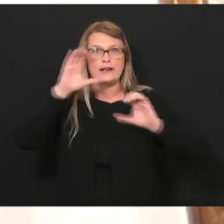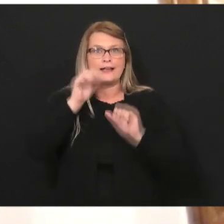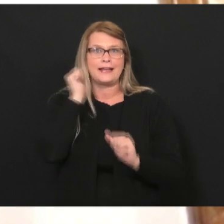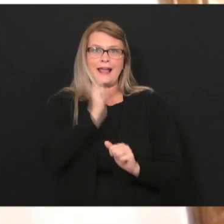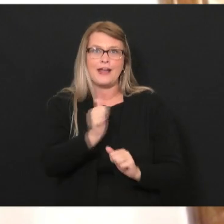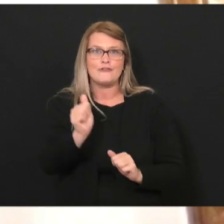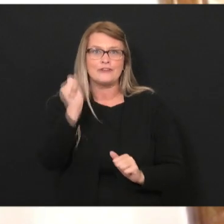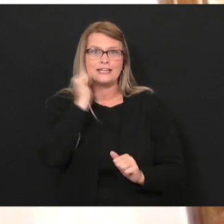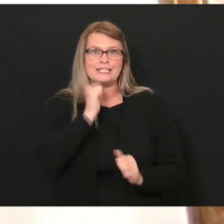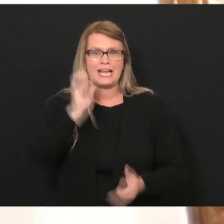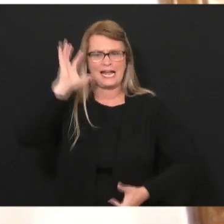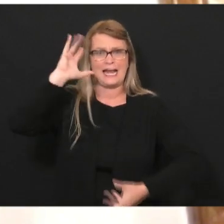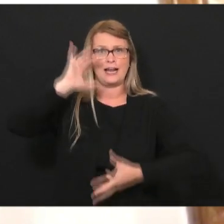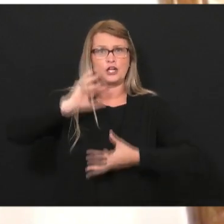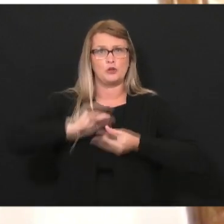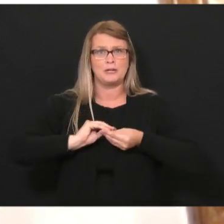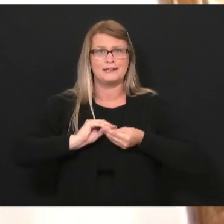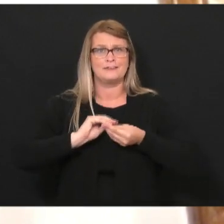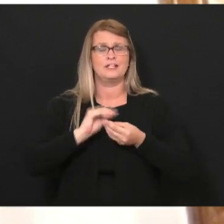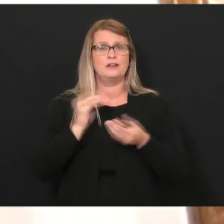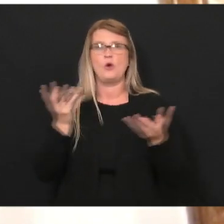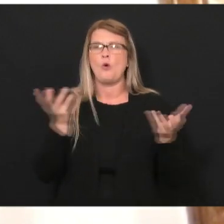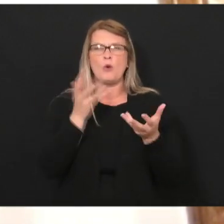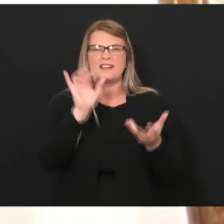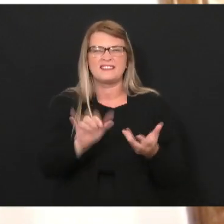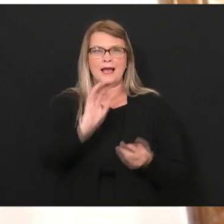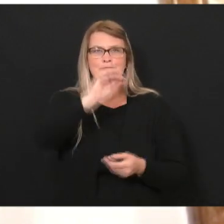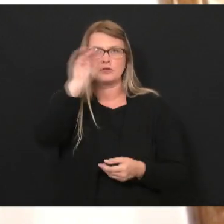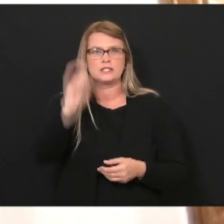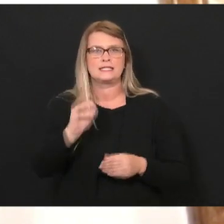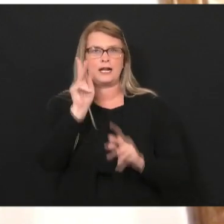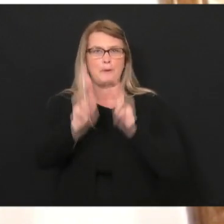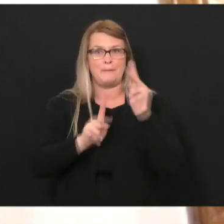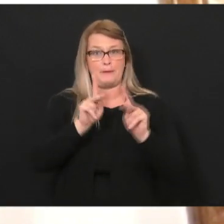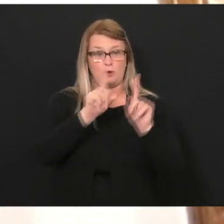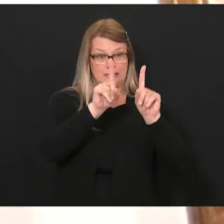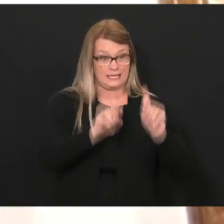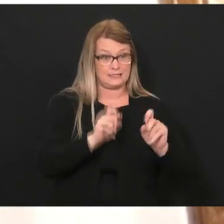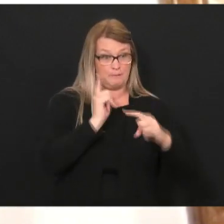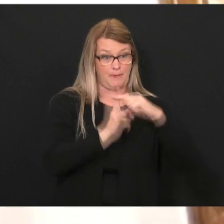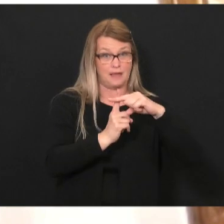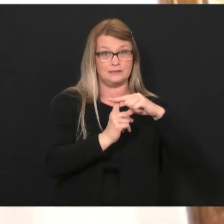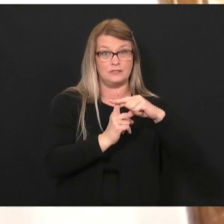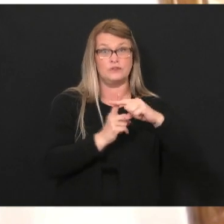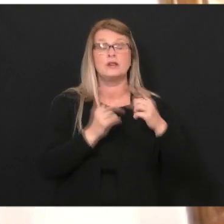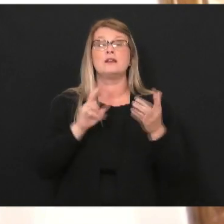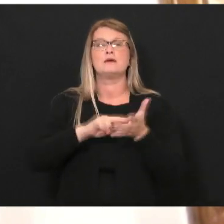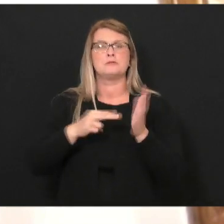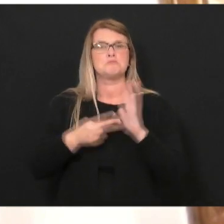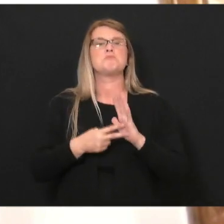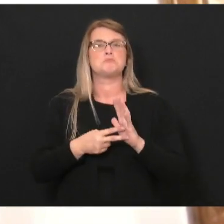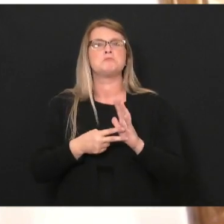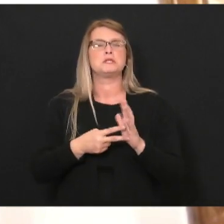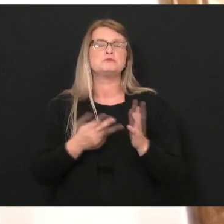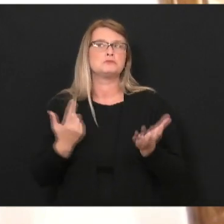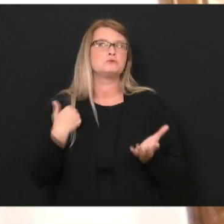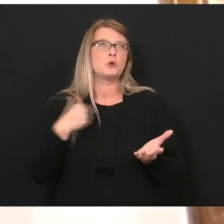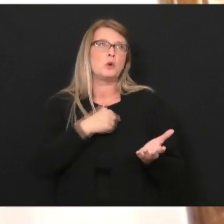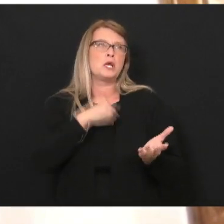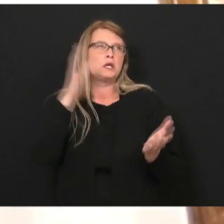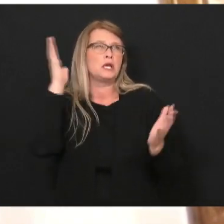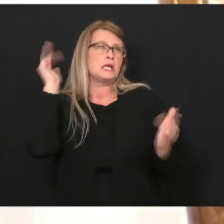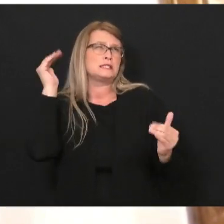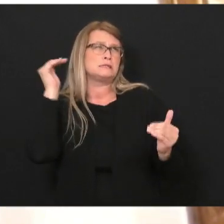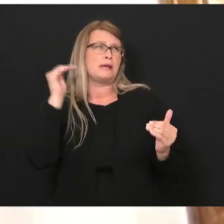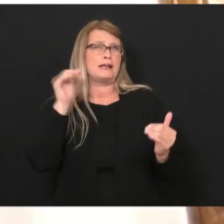and cumulatively for what is that percent of people tested that are positive, because we would expect as the